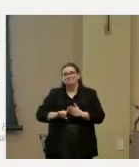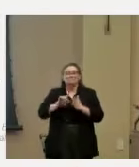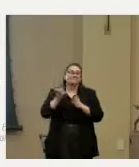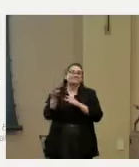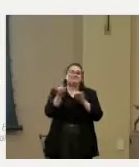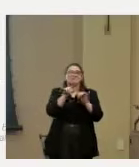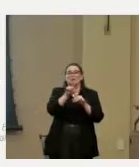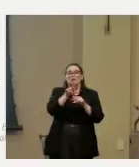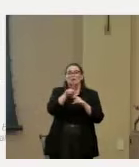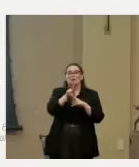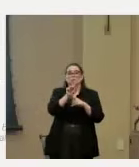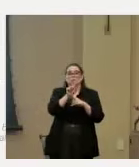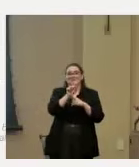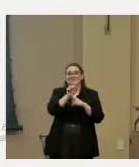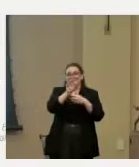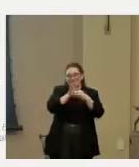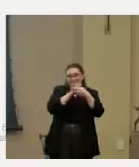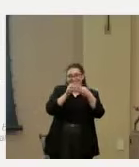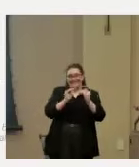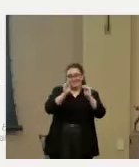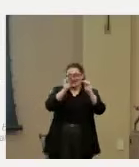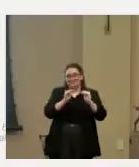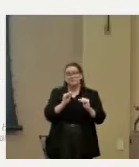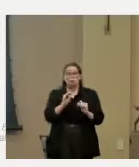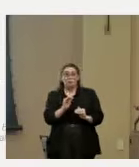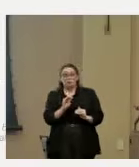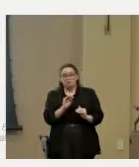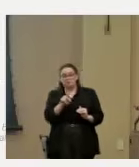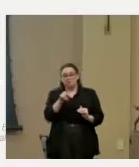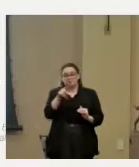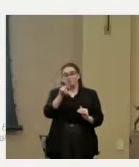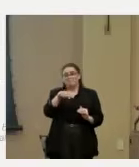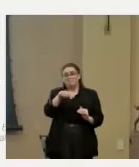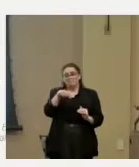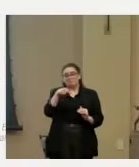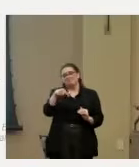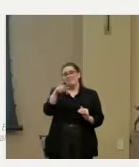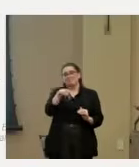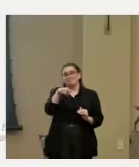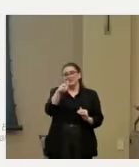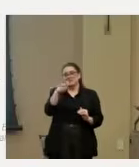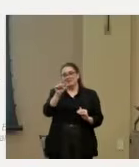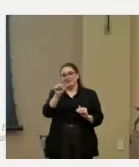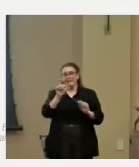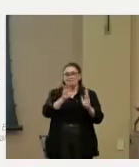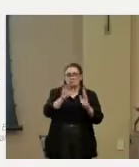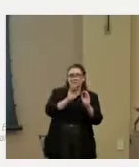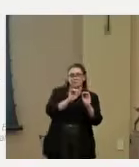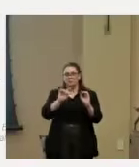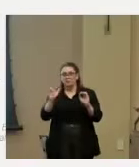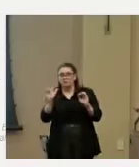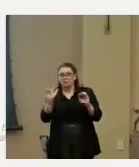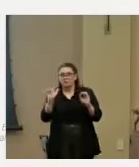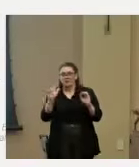index. And it's a scale of 0 to 3, 3 meaning high. So they came in with pretty high PGA activity. And finally,